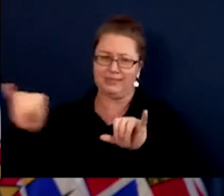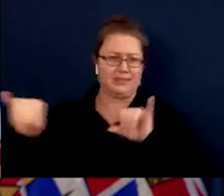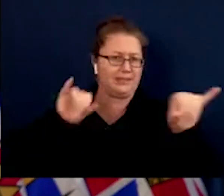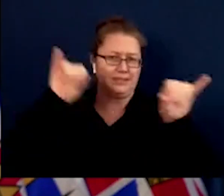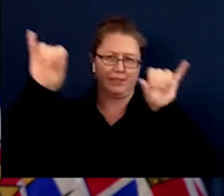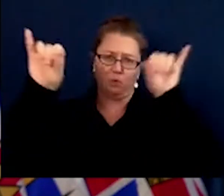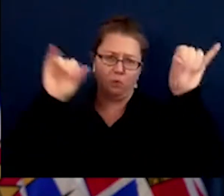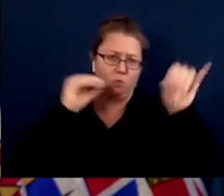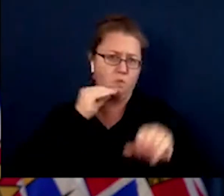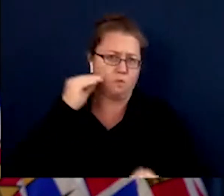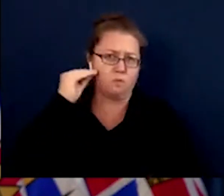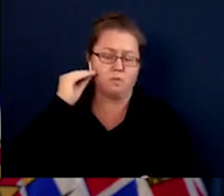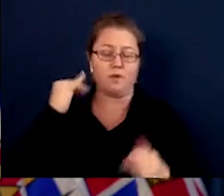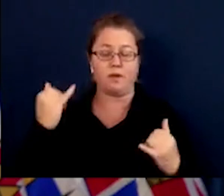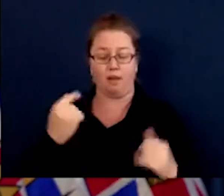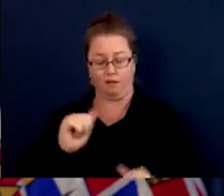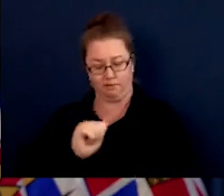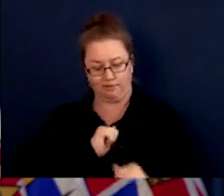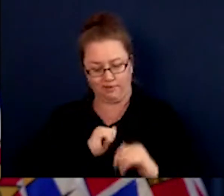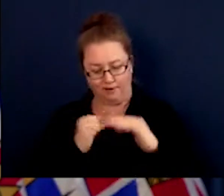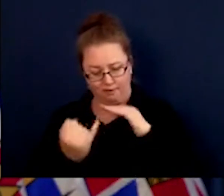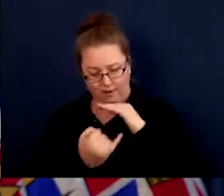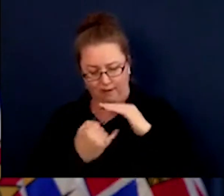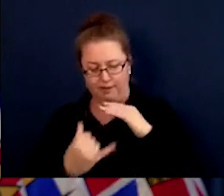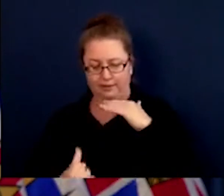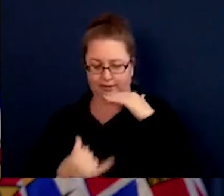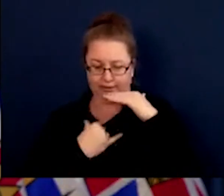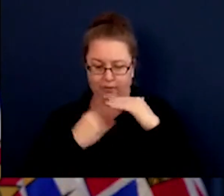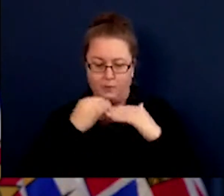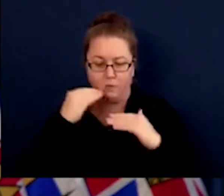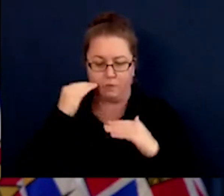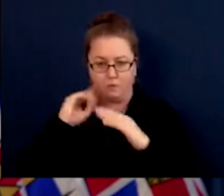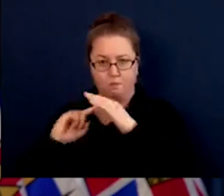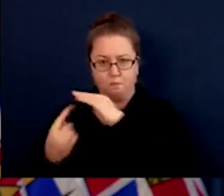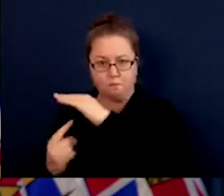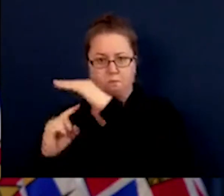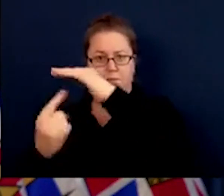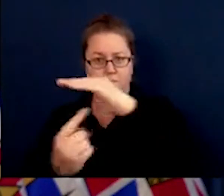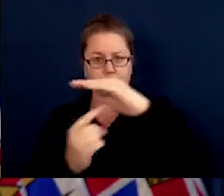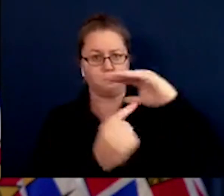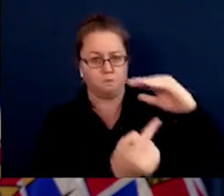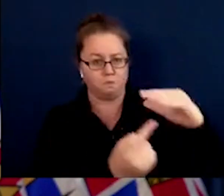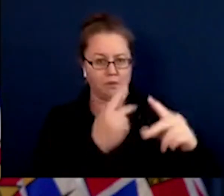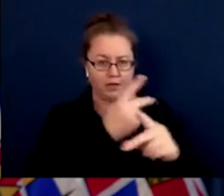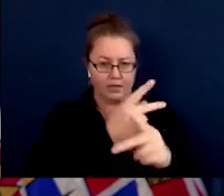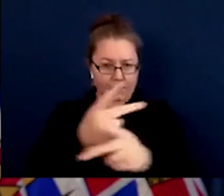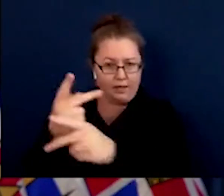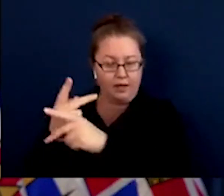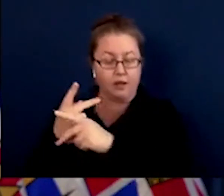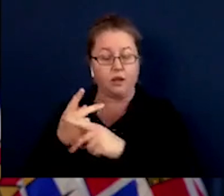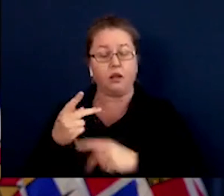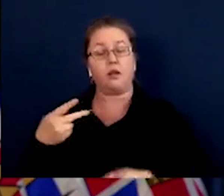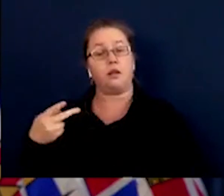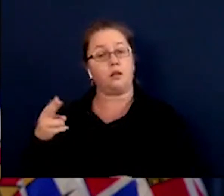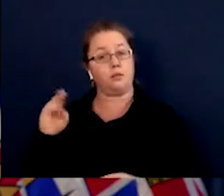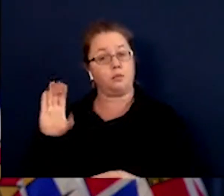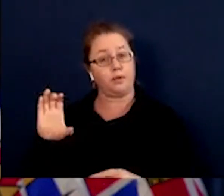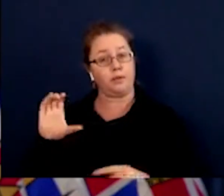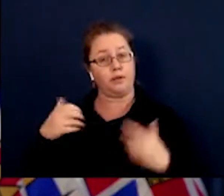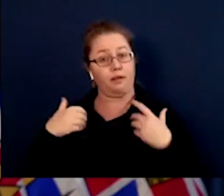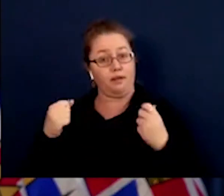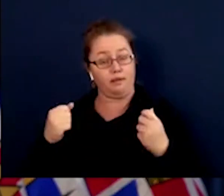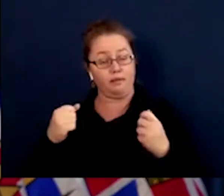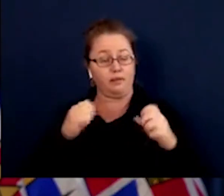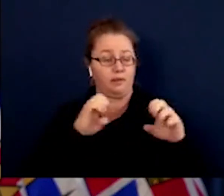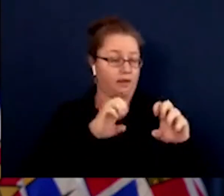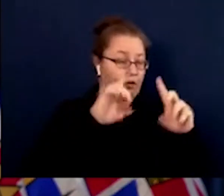at home self-isolating, and the school is working with the families to make sure that ongoing educational needs can be met. And